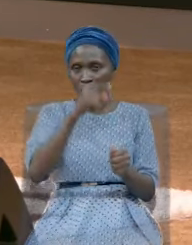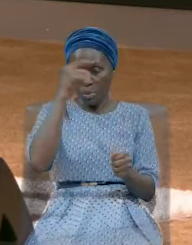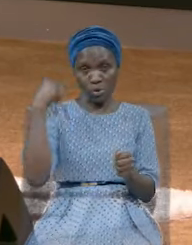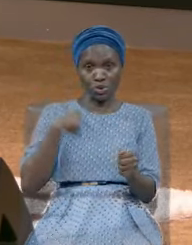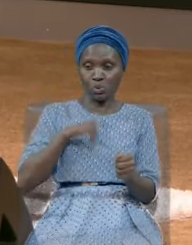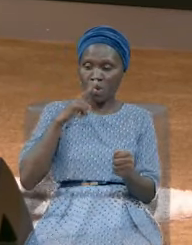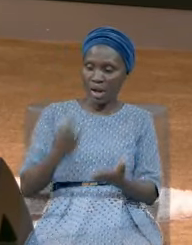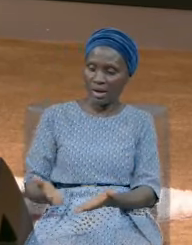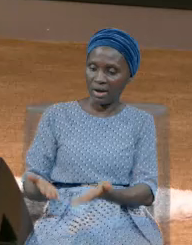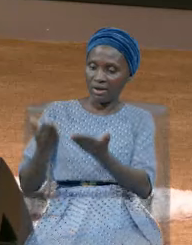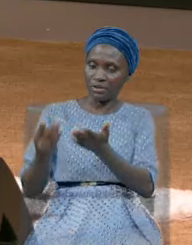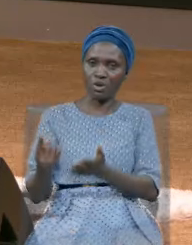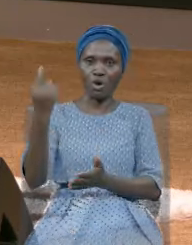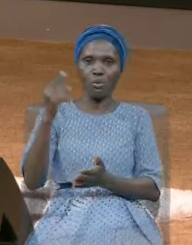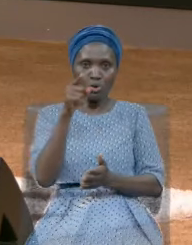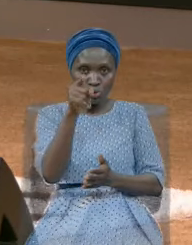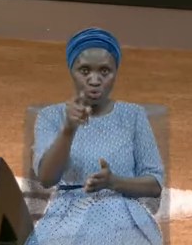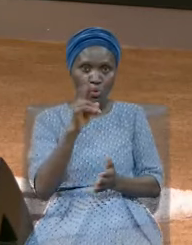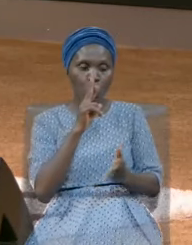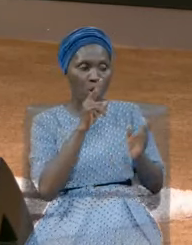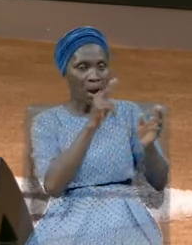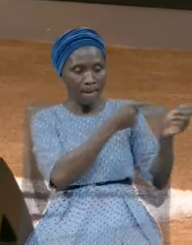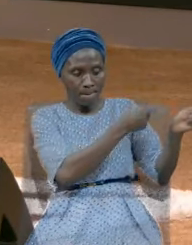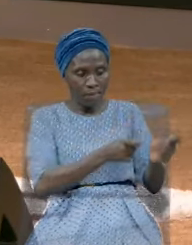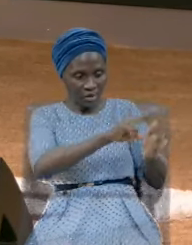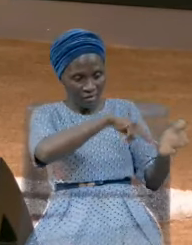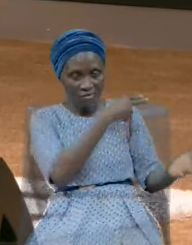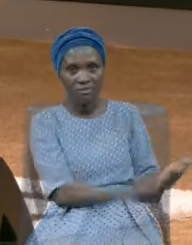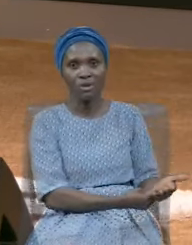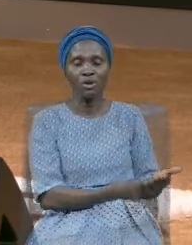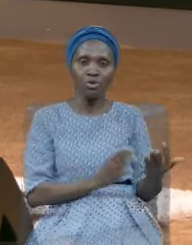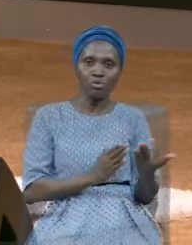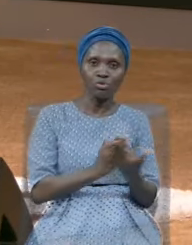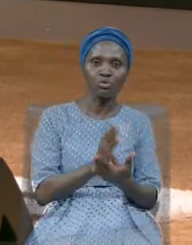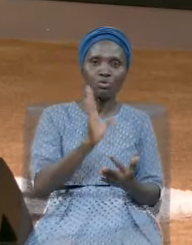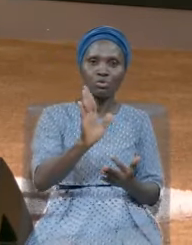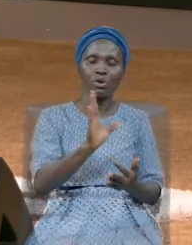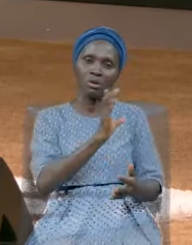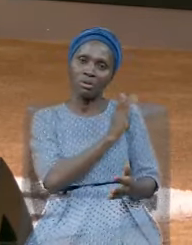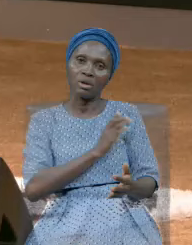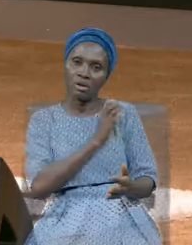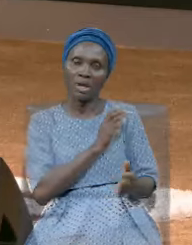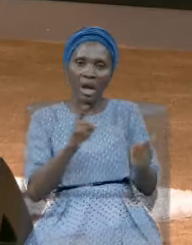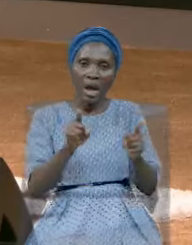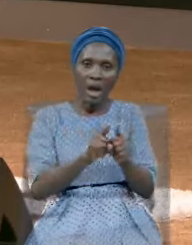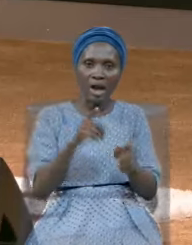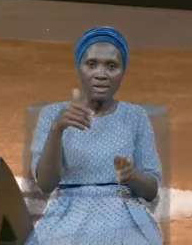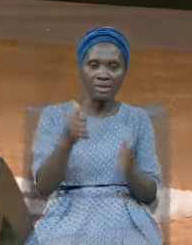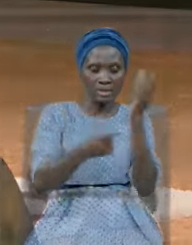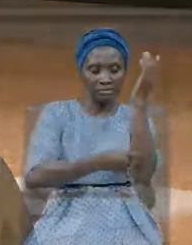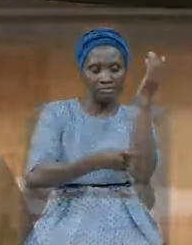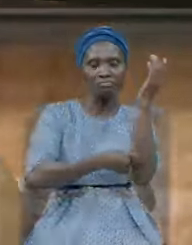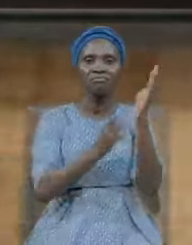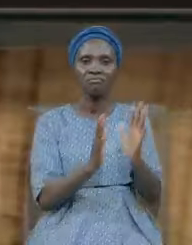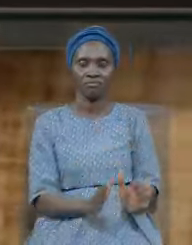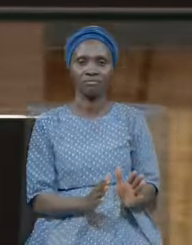your temptation as a tempter, as a temptress. But it says, we who are in the Lord and we